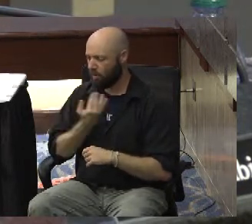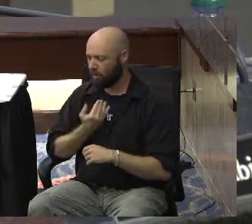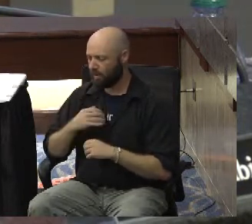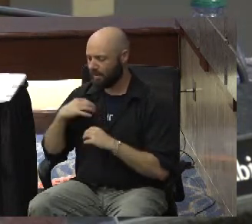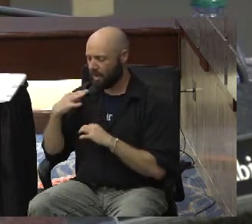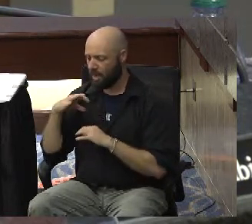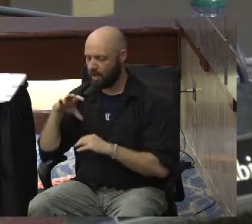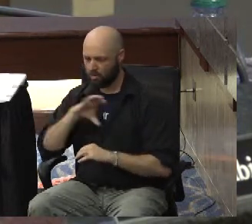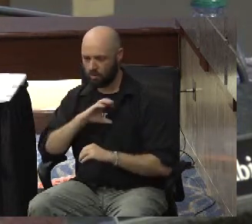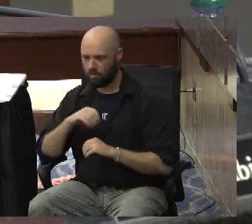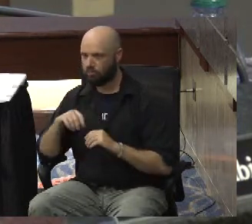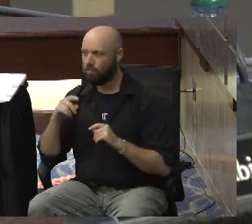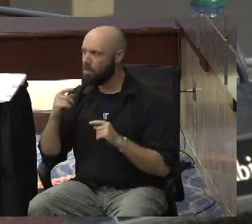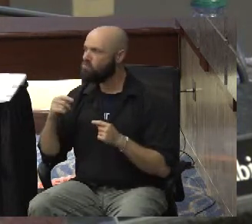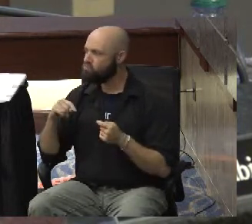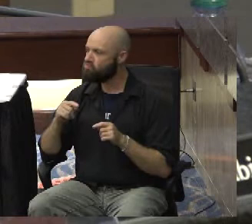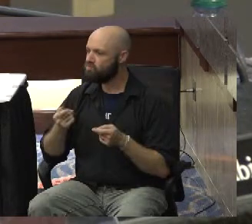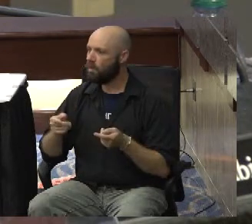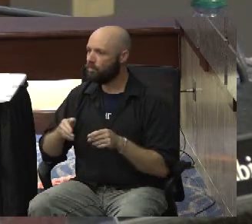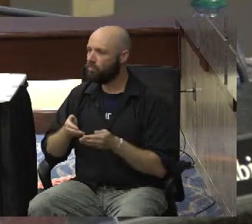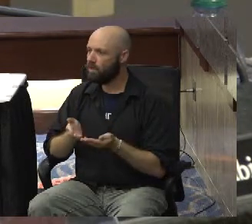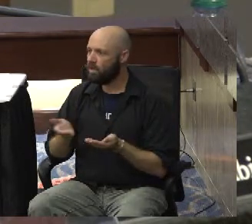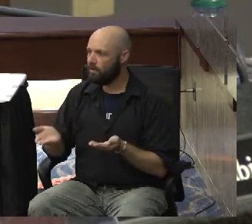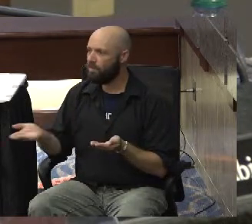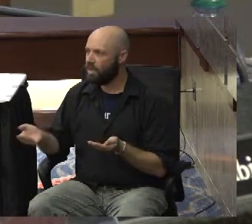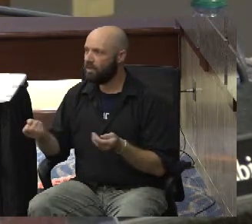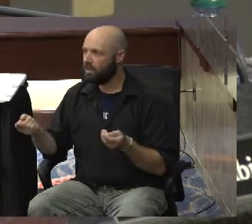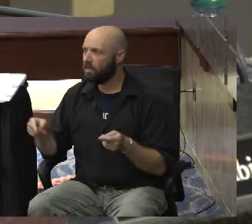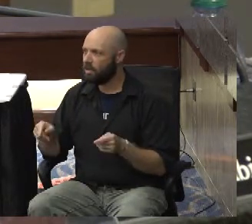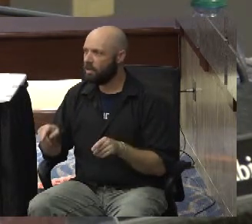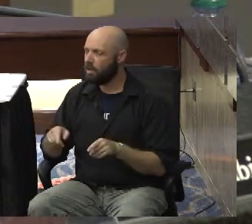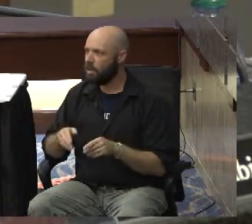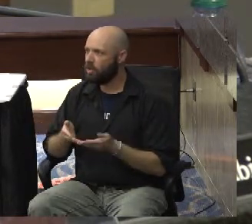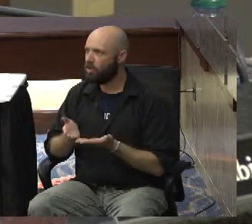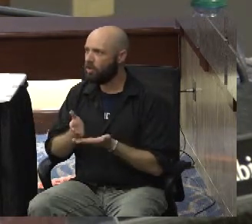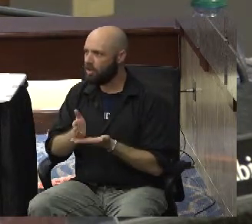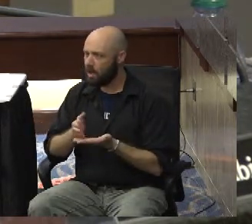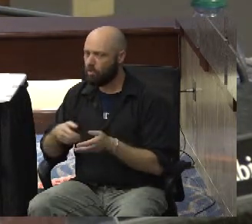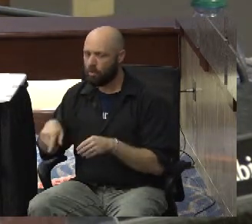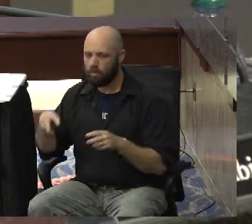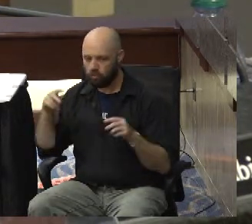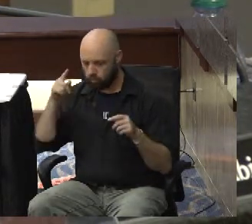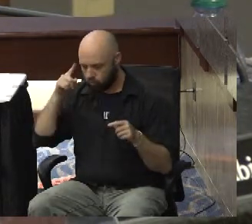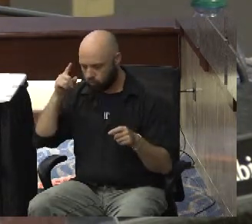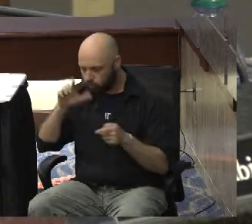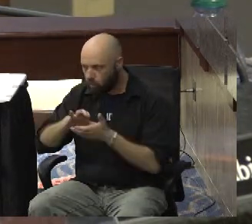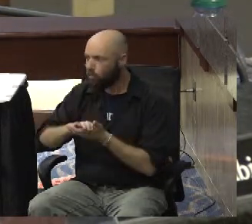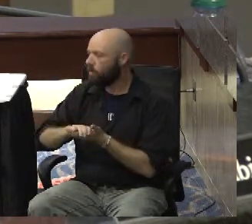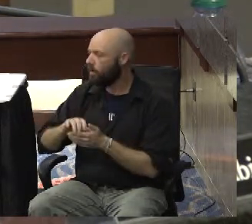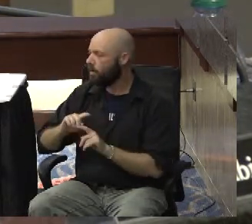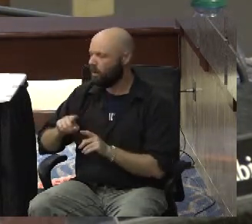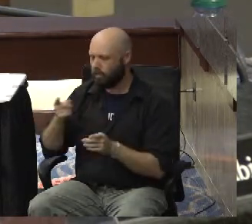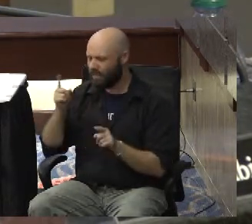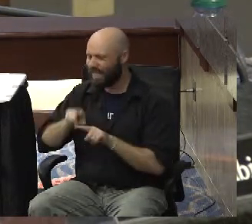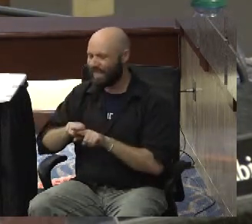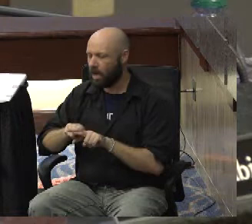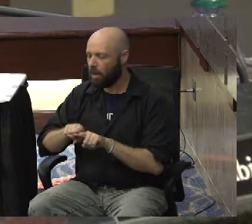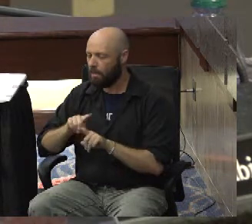things and still leave our disagreement at the table, and at the end of the day are working to better our